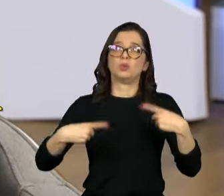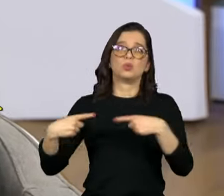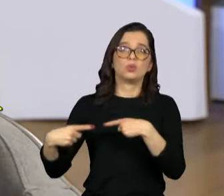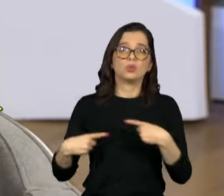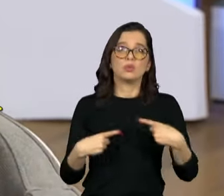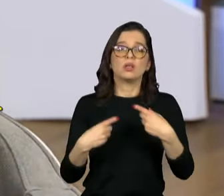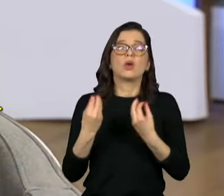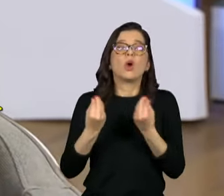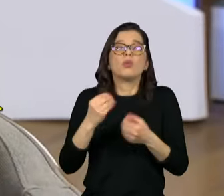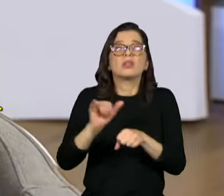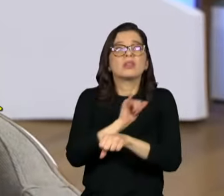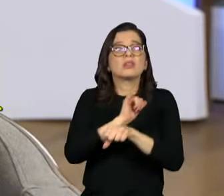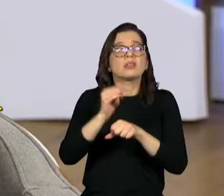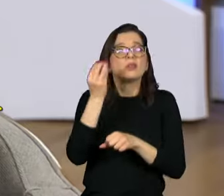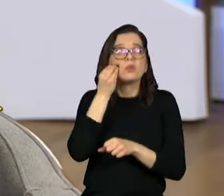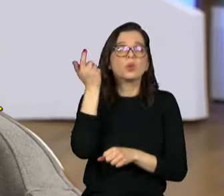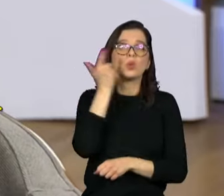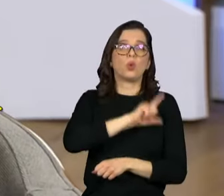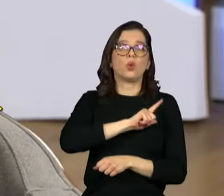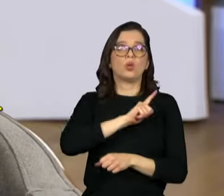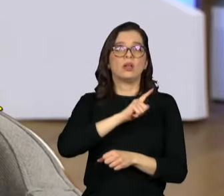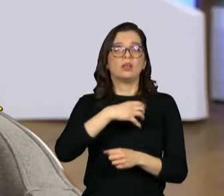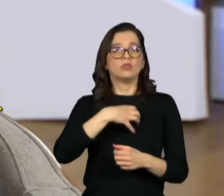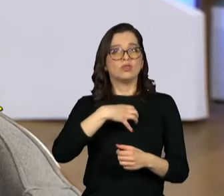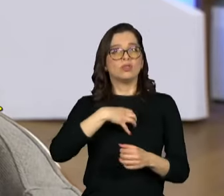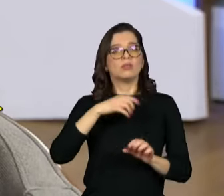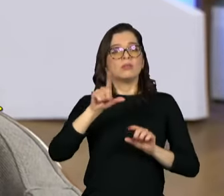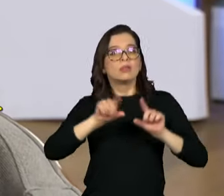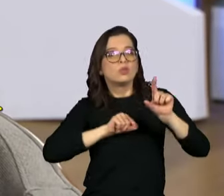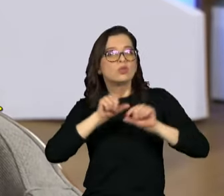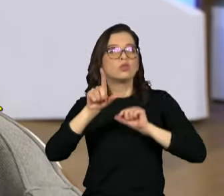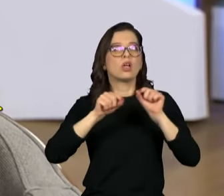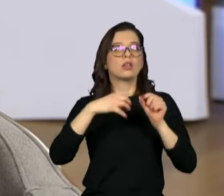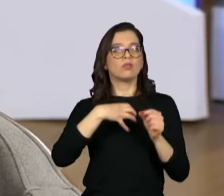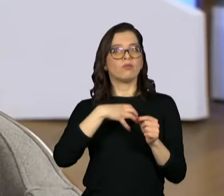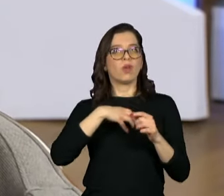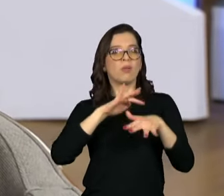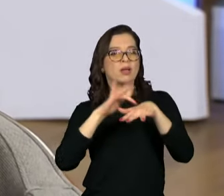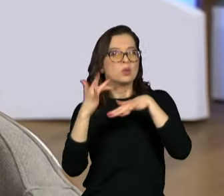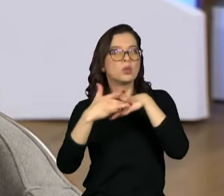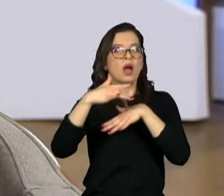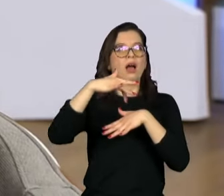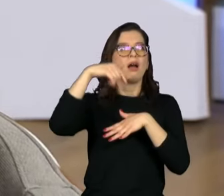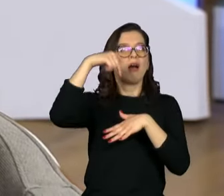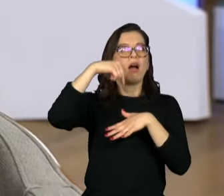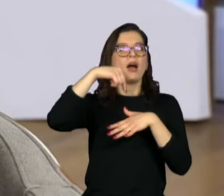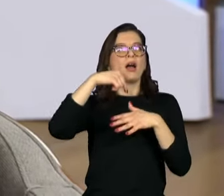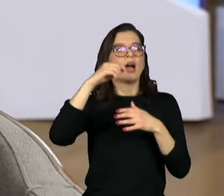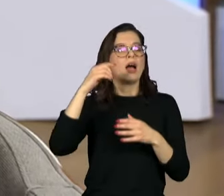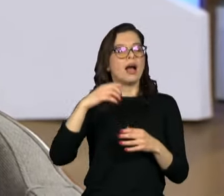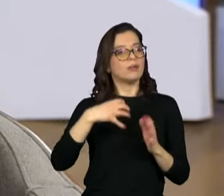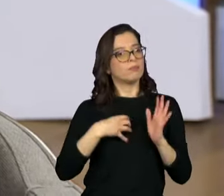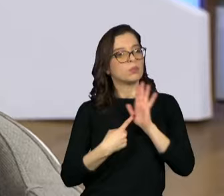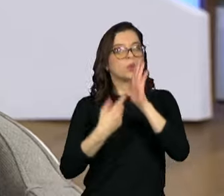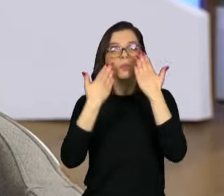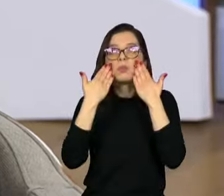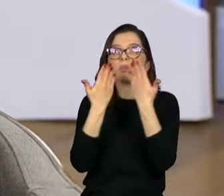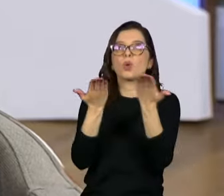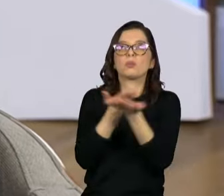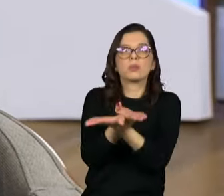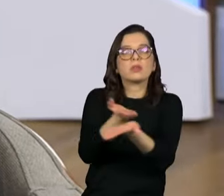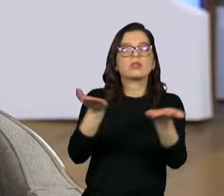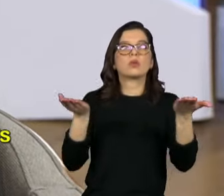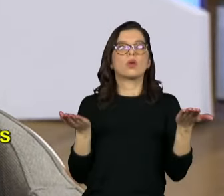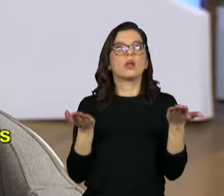ways of achieving this, will be to find alternative platforms for public discourse, and maybe to try to break